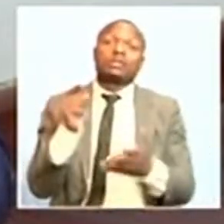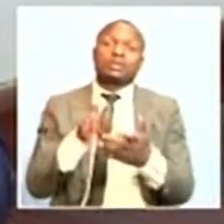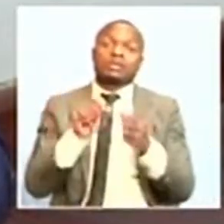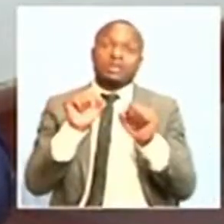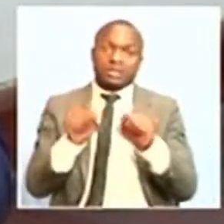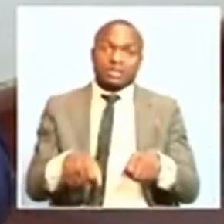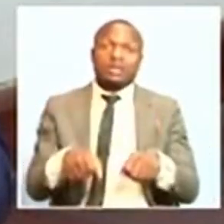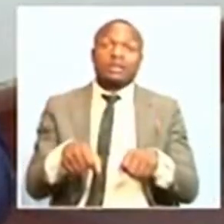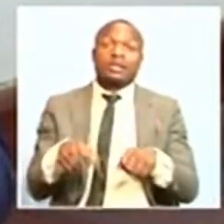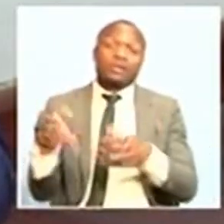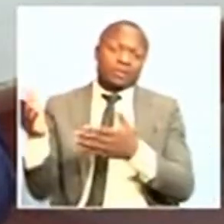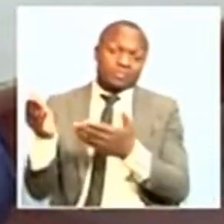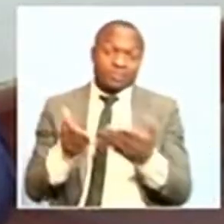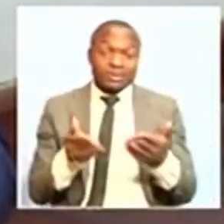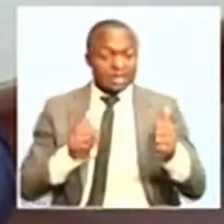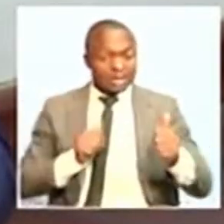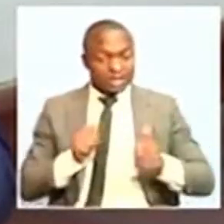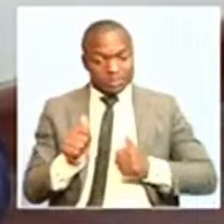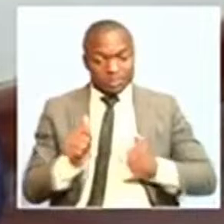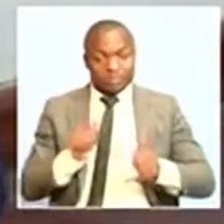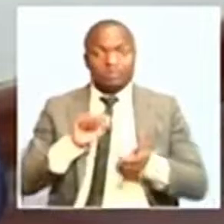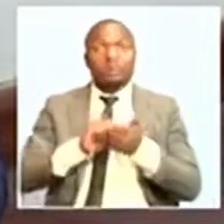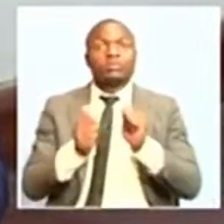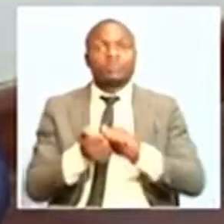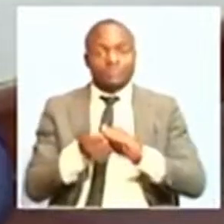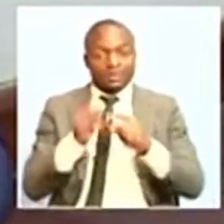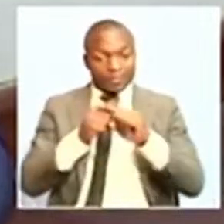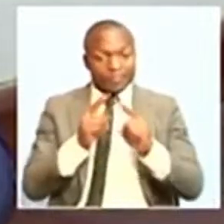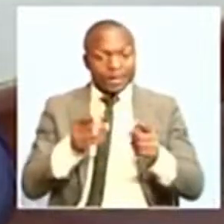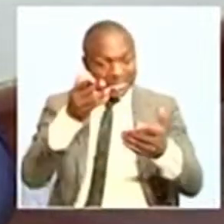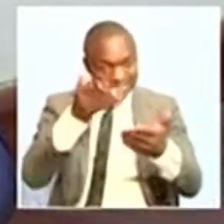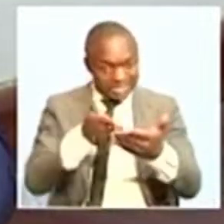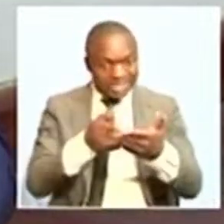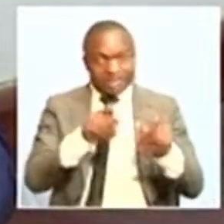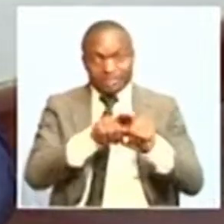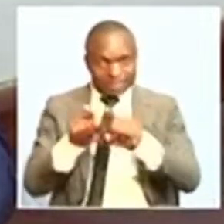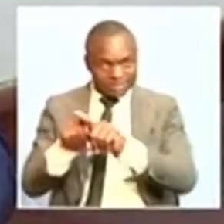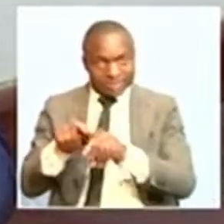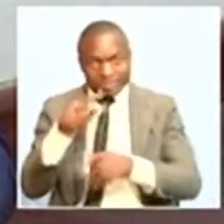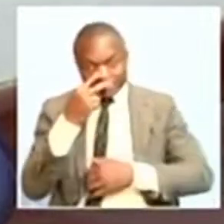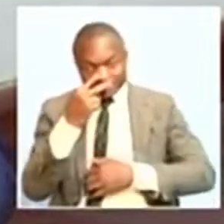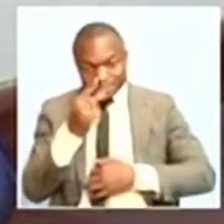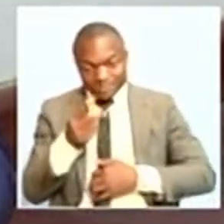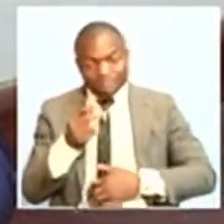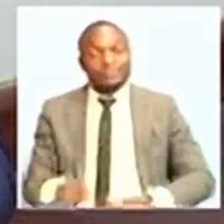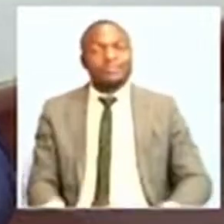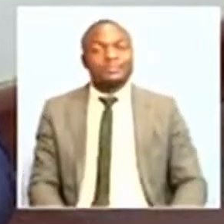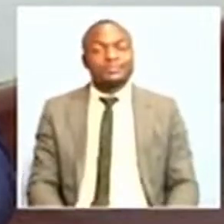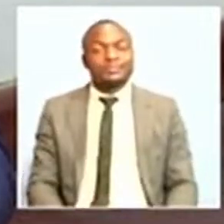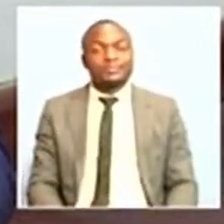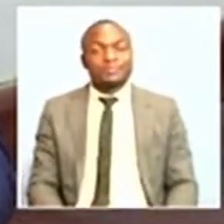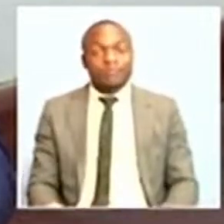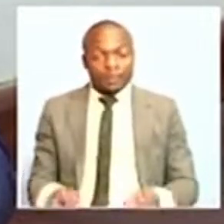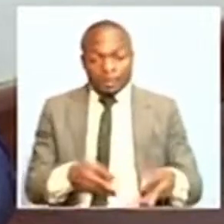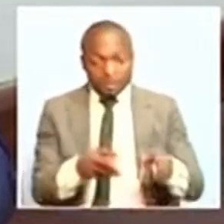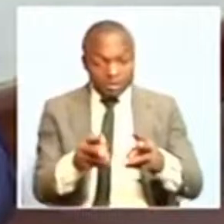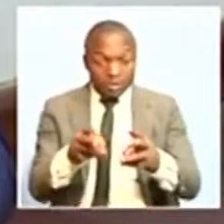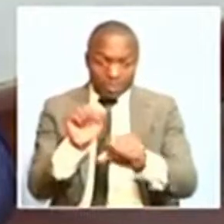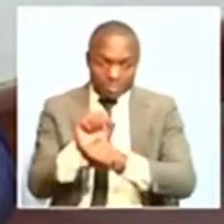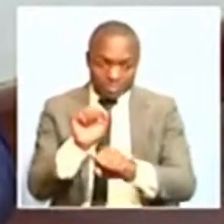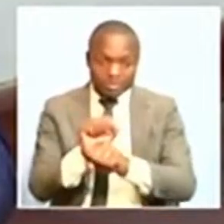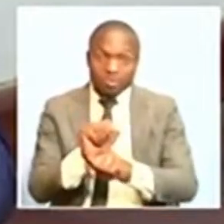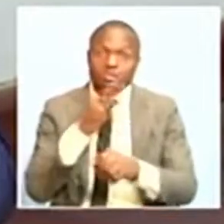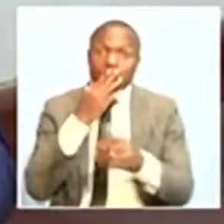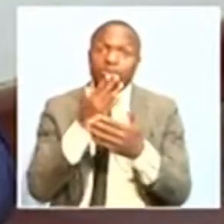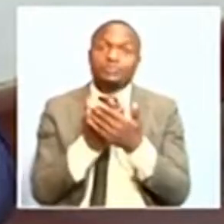administrative burden. But here also we note that in terms of ways of working around it, it will be